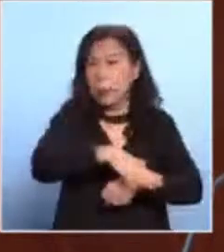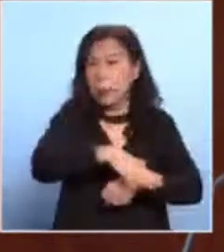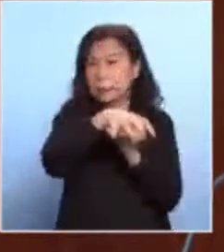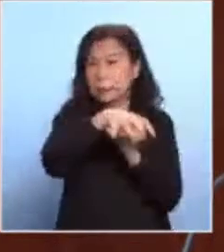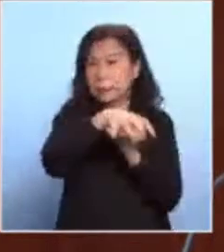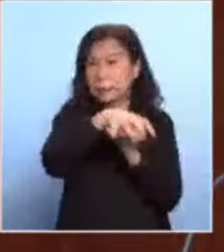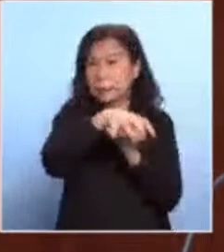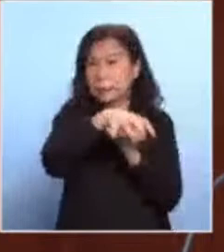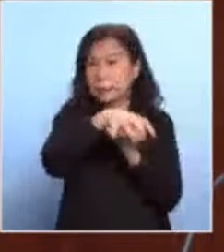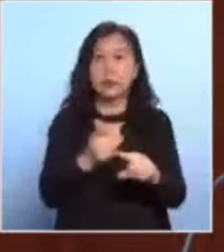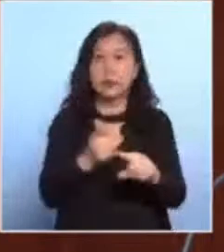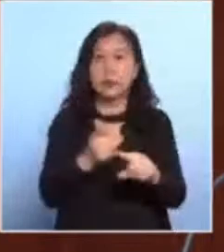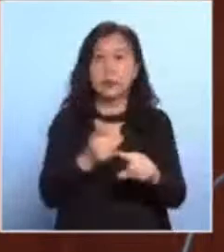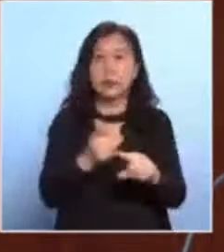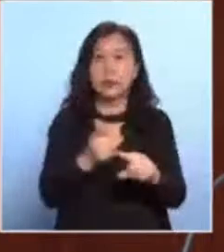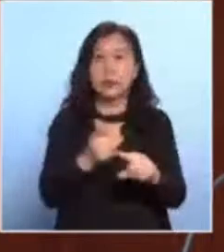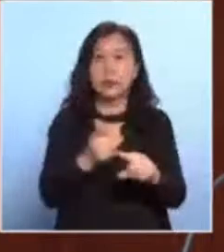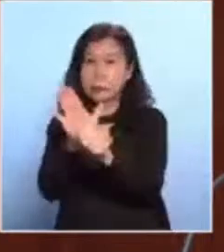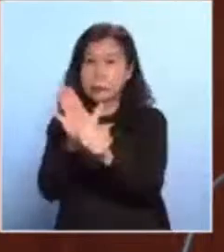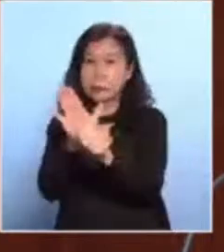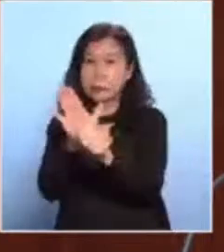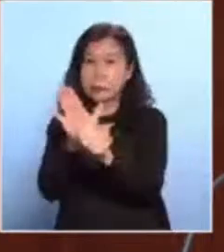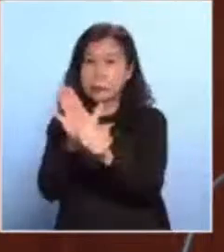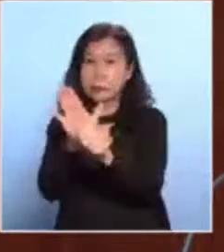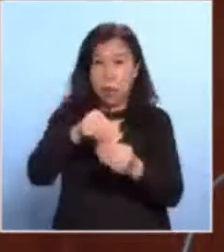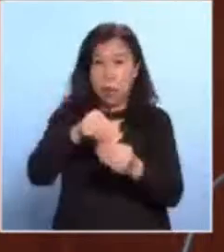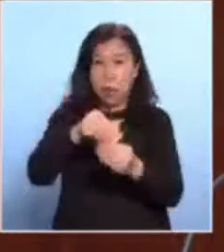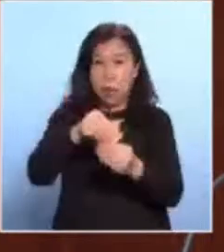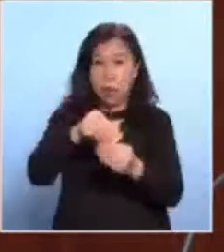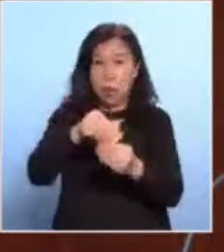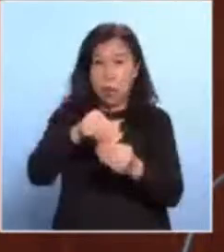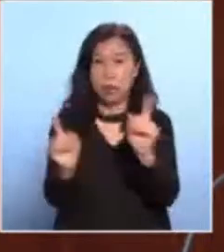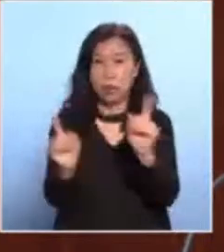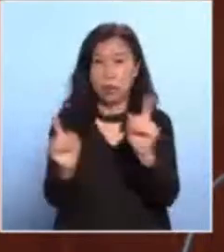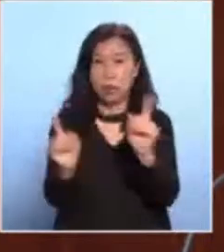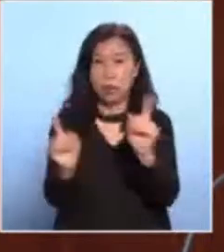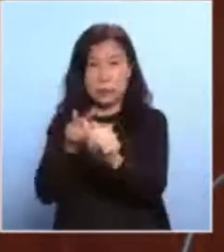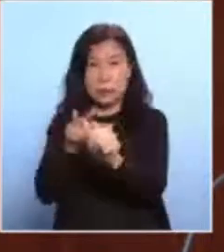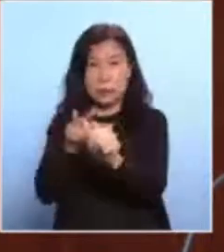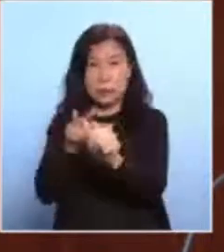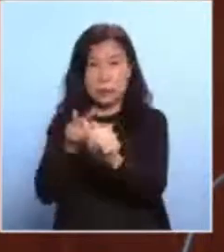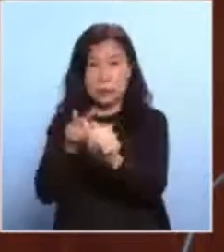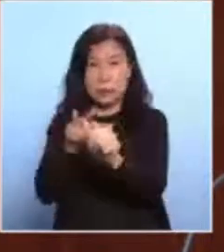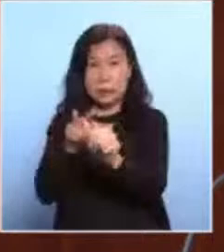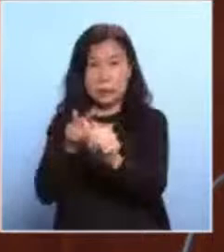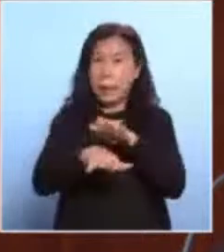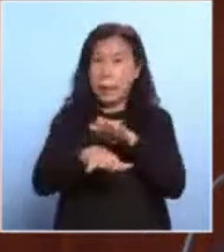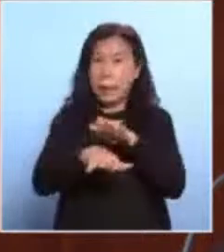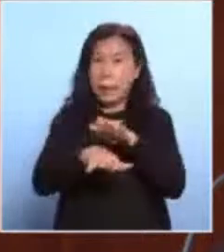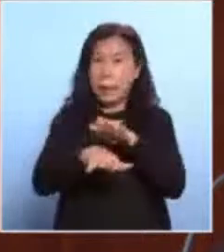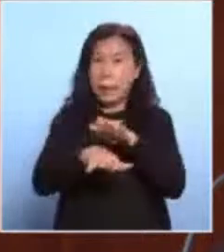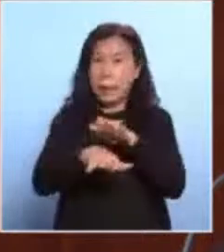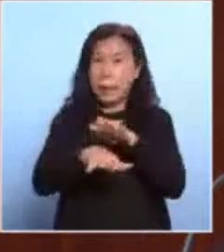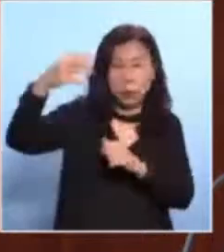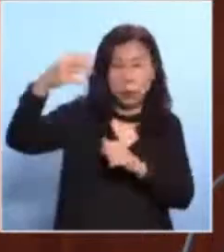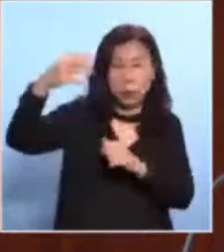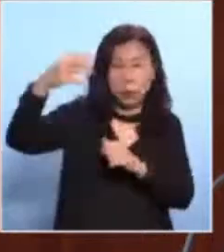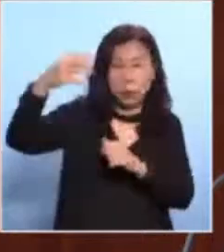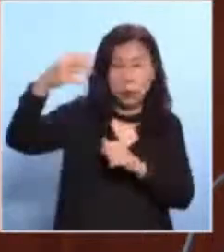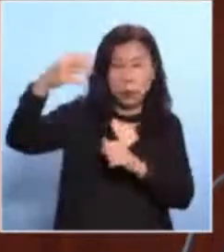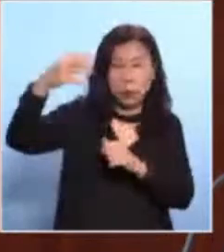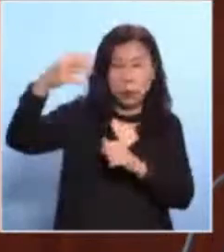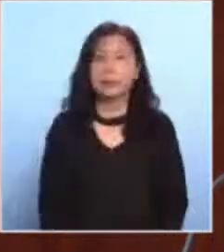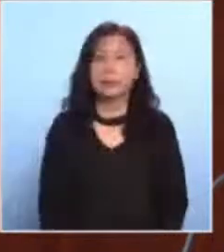extending these services to other districts. We will also assist households referred by the care teams to install emergency alarm systems as